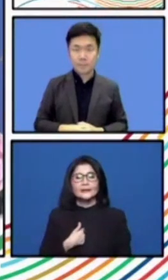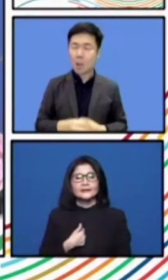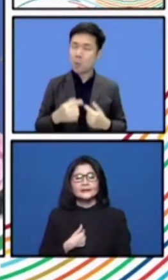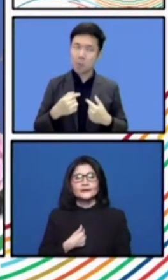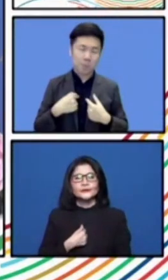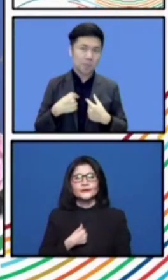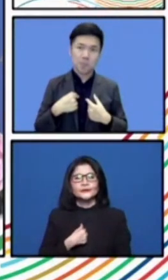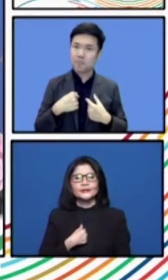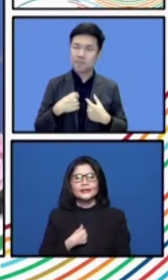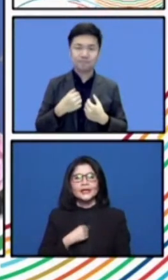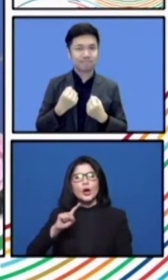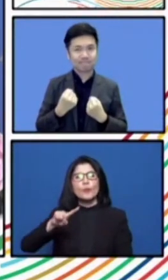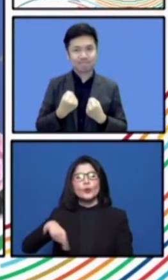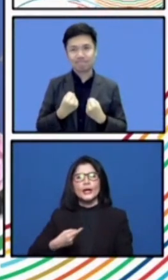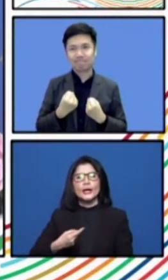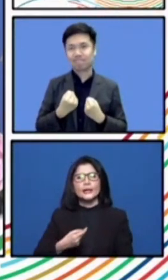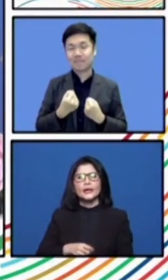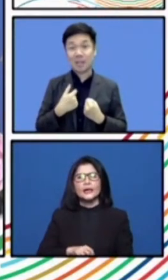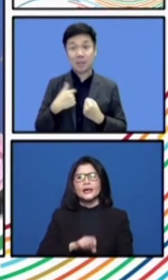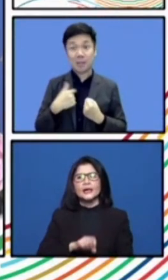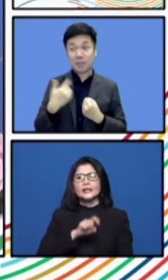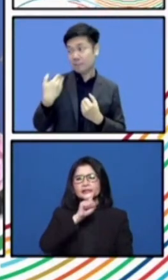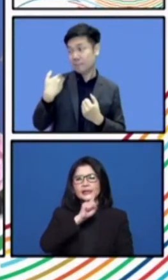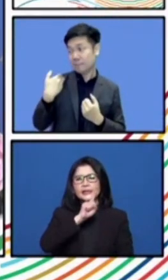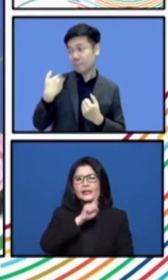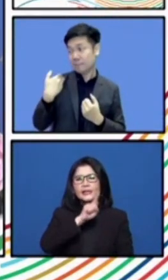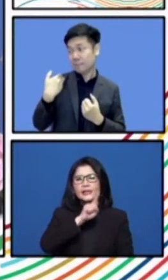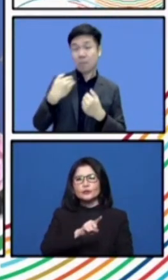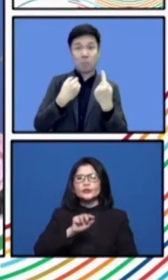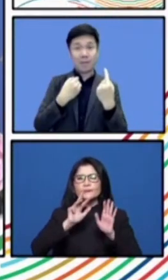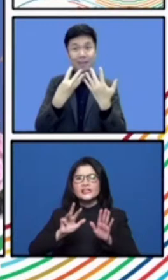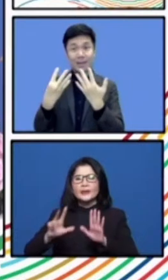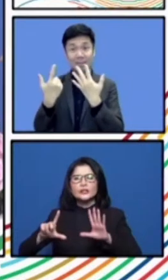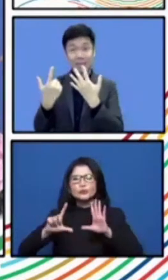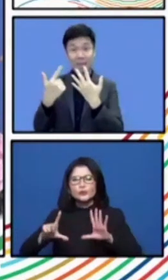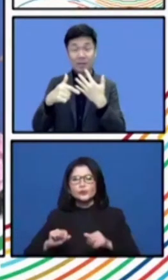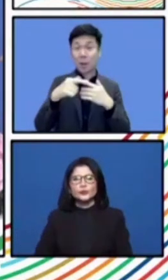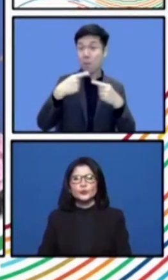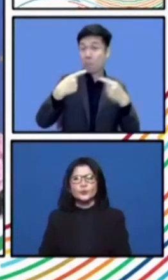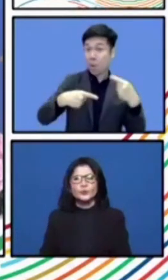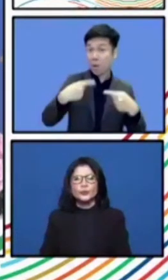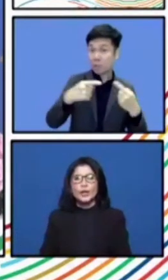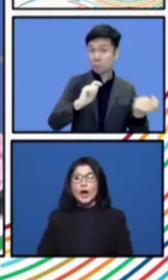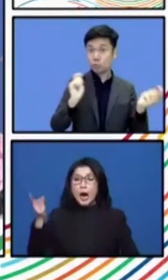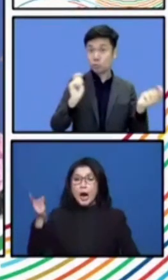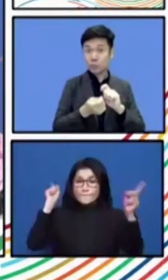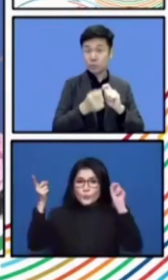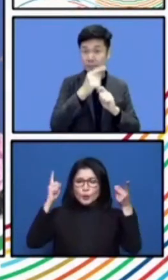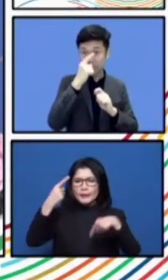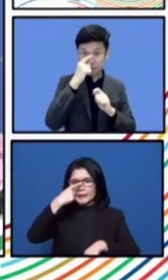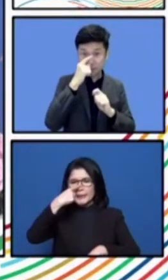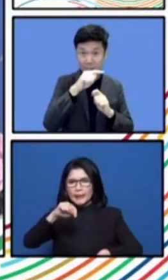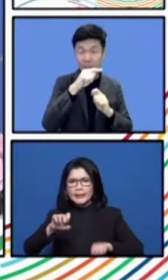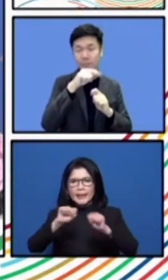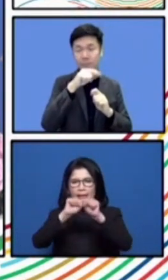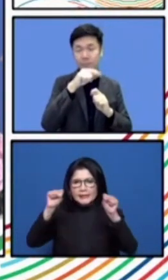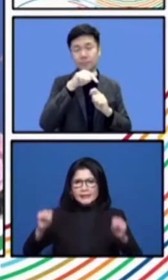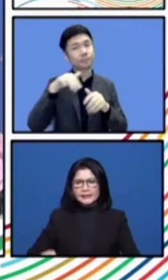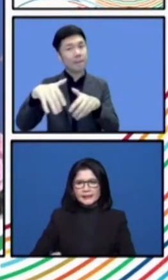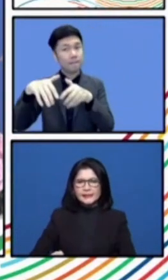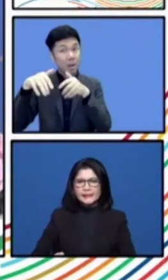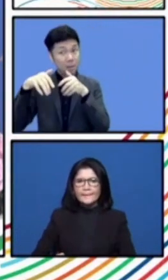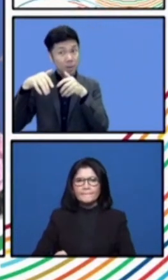that since 1997 political reform in Thailand the parliamentary system